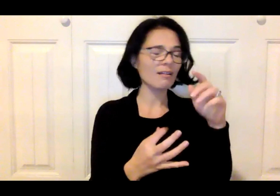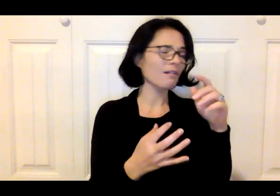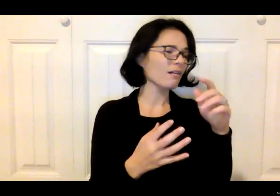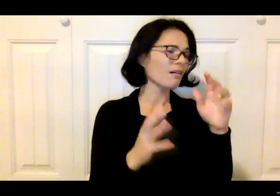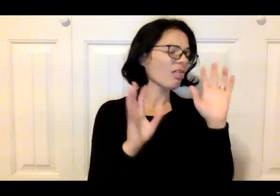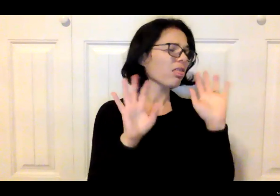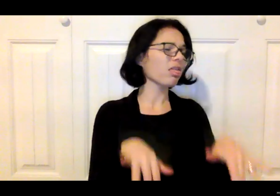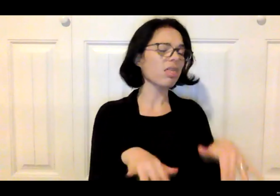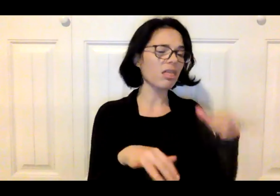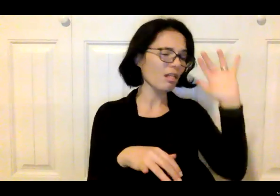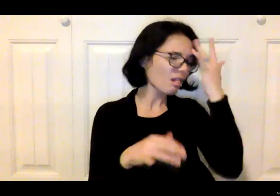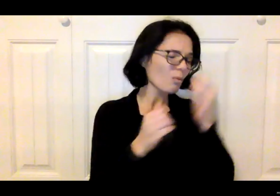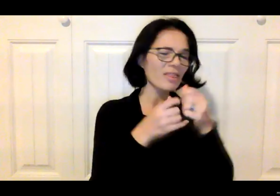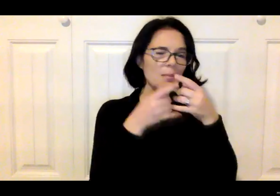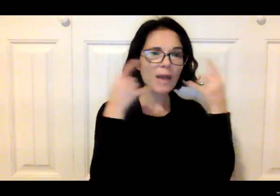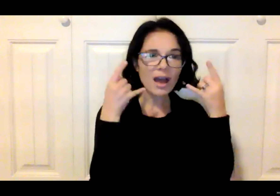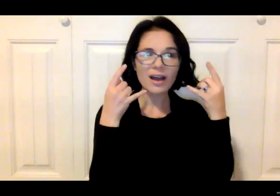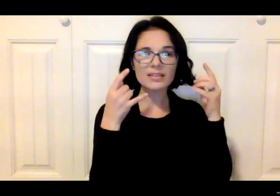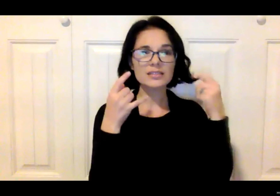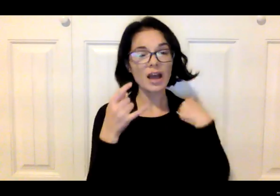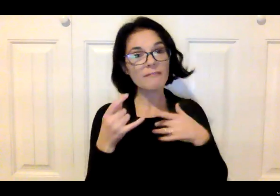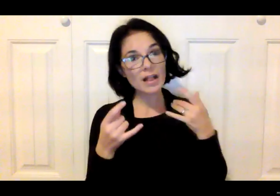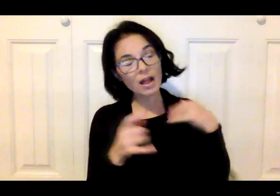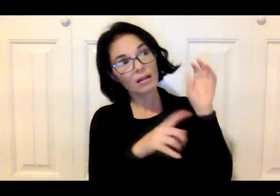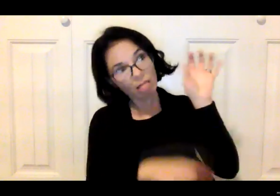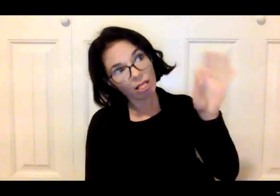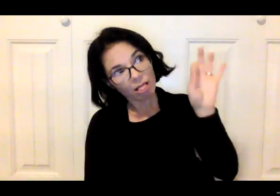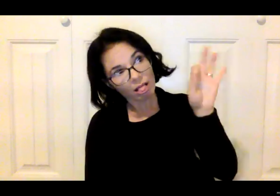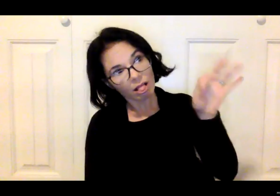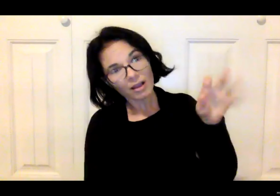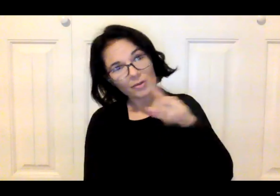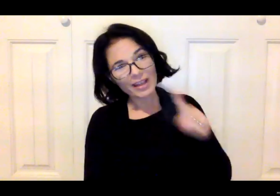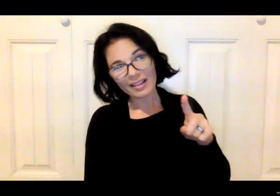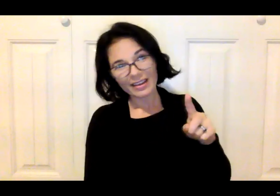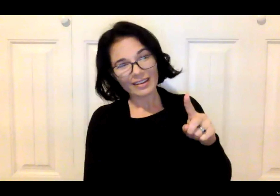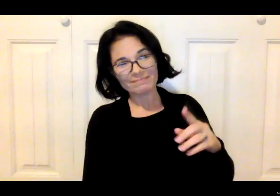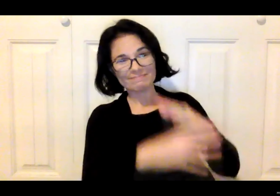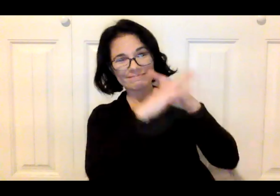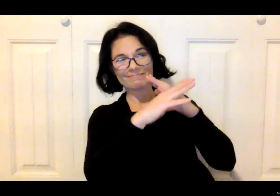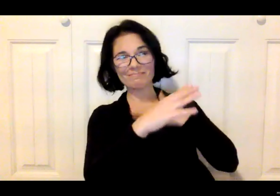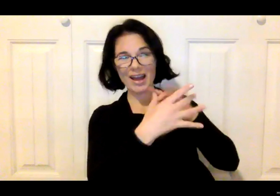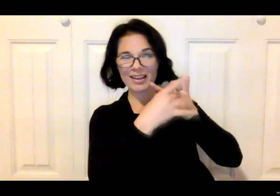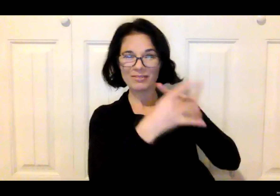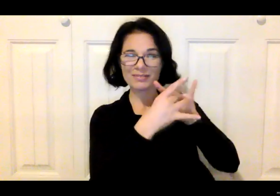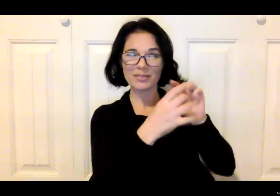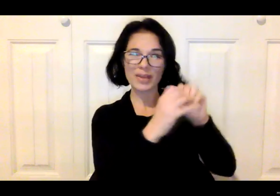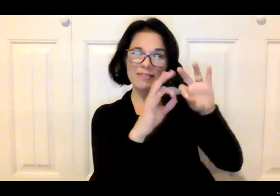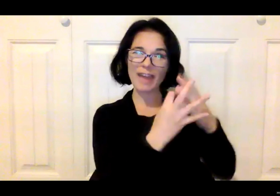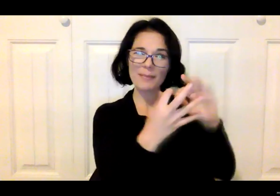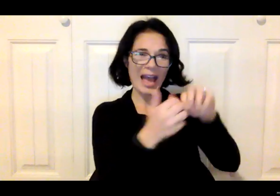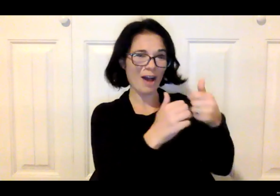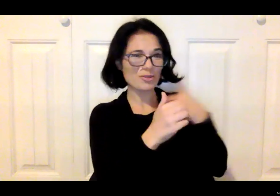I'm nagging and it's impacting my relationship with family members. I was gonna read it, but go ahead. Yeah. Oh,